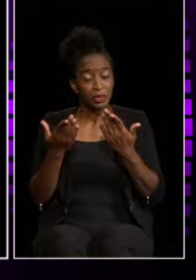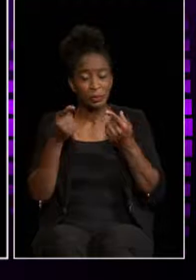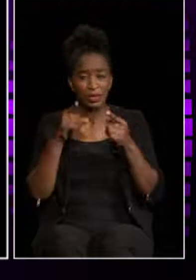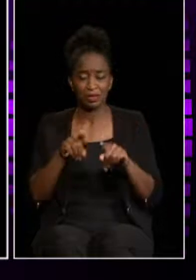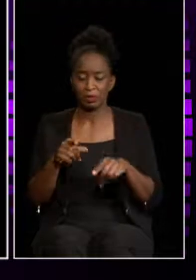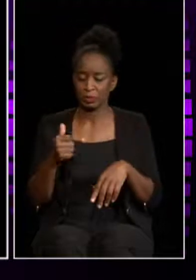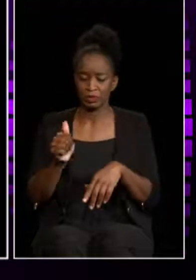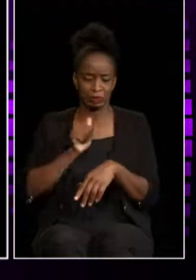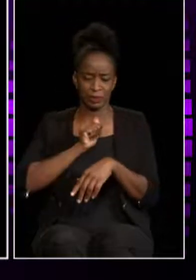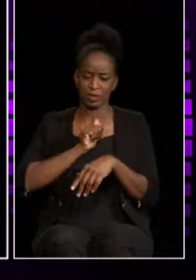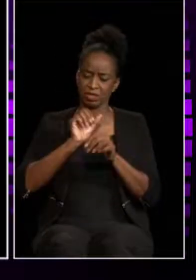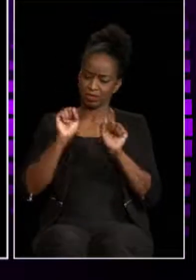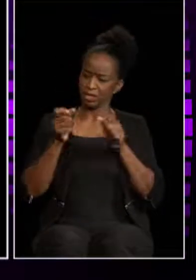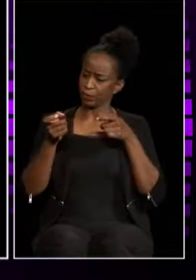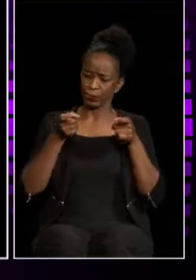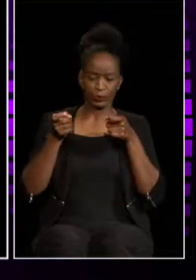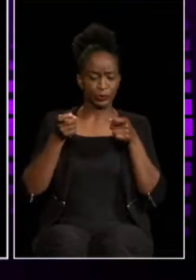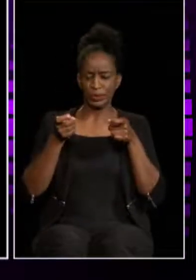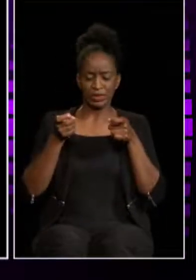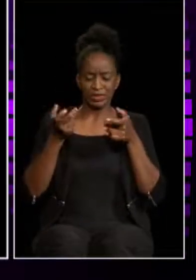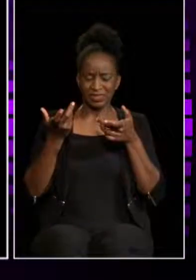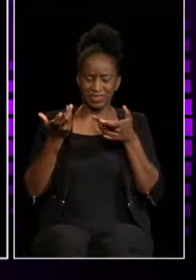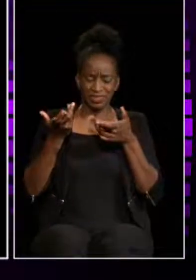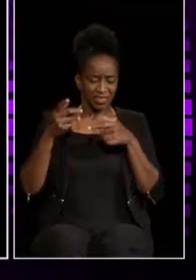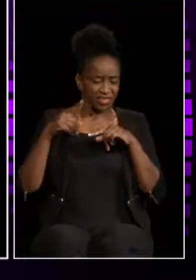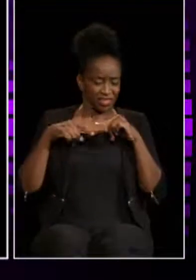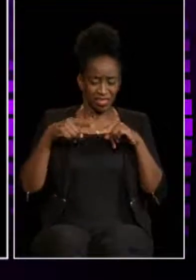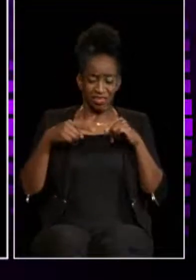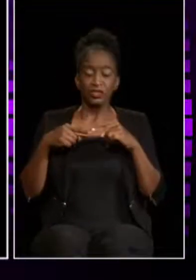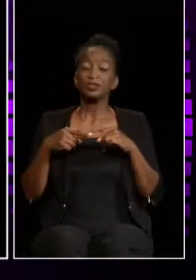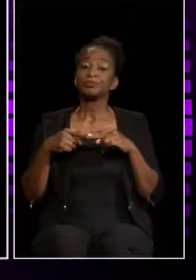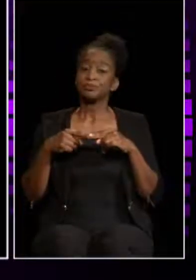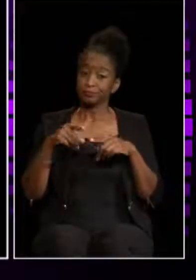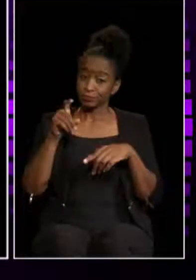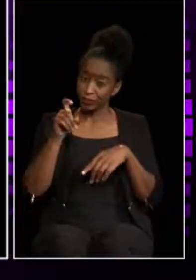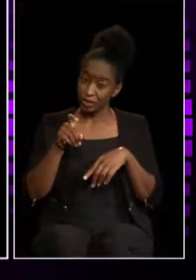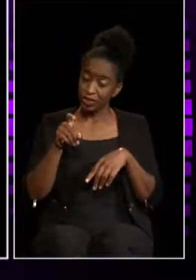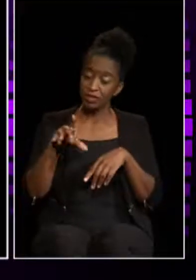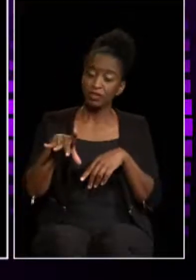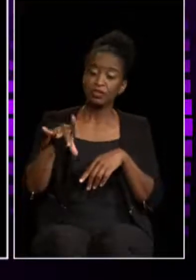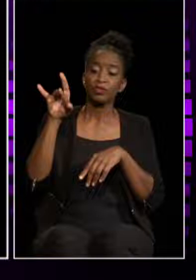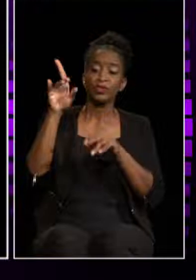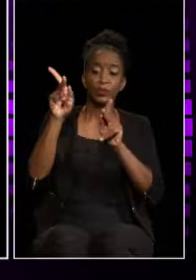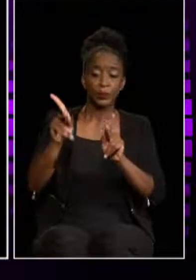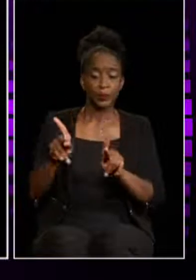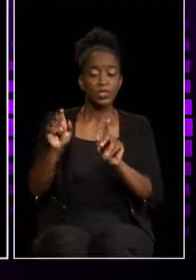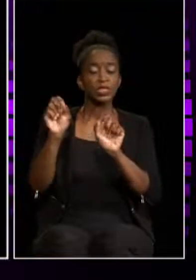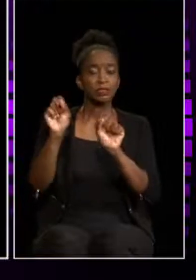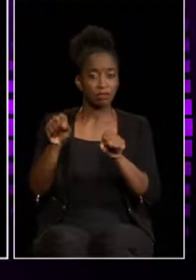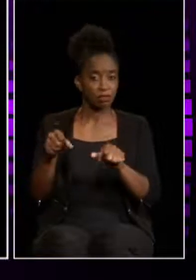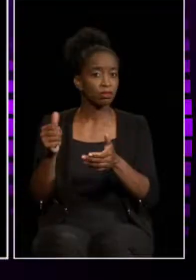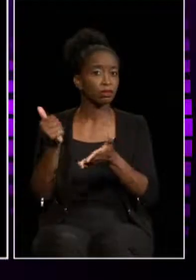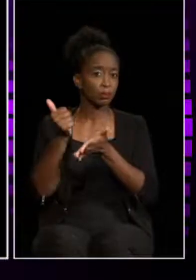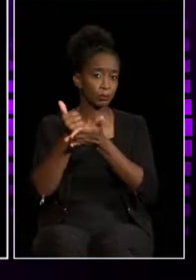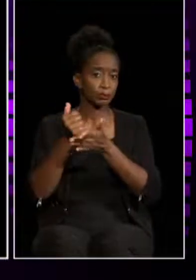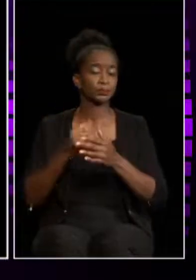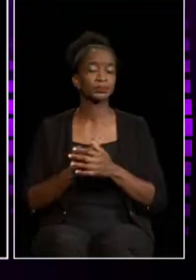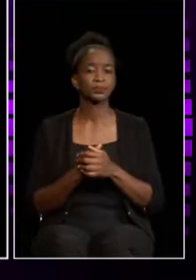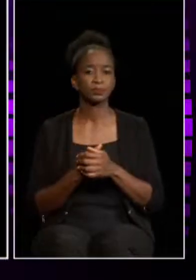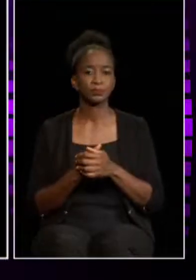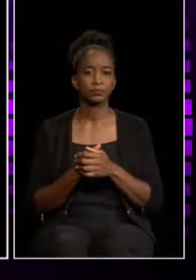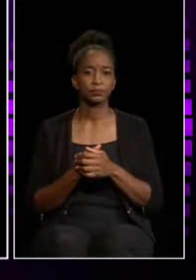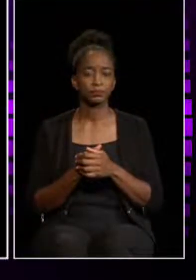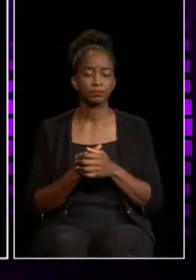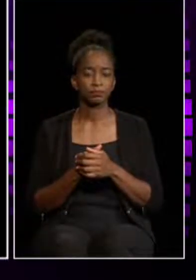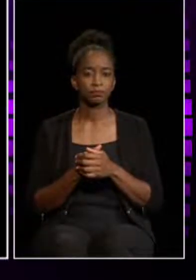definitely necessary to go and seek the relevant assistance. And so I think that one of the most important trends and steps that we